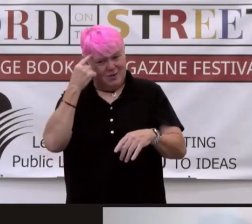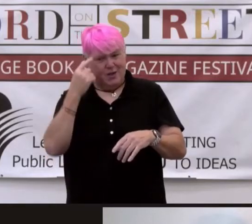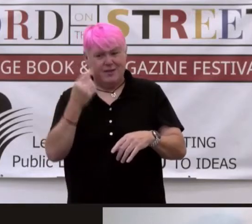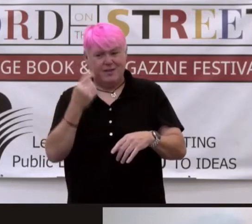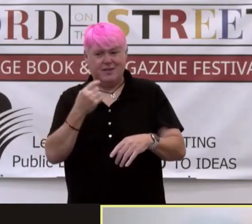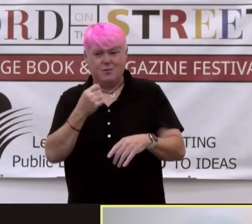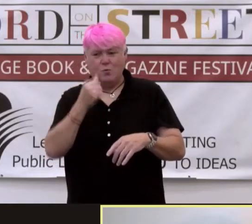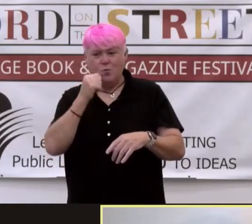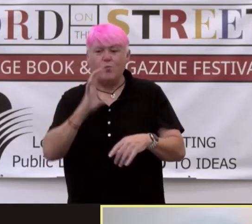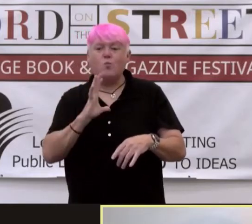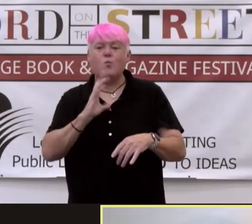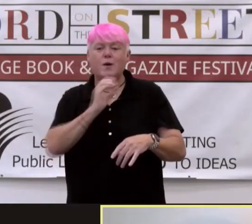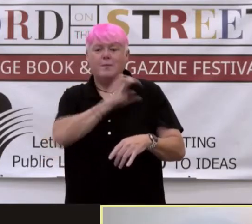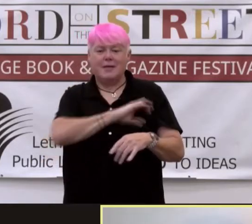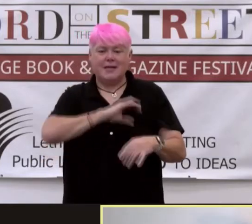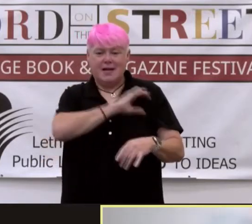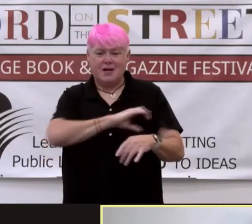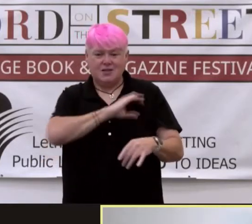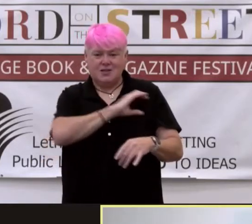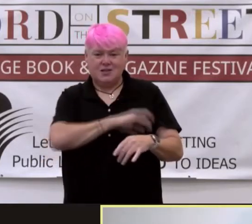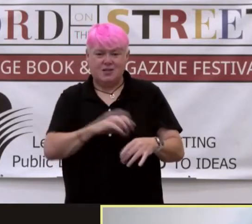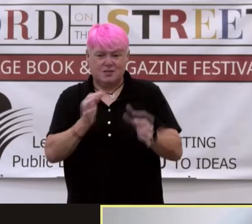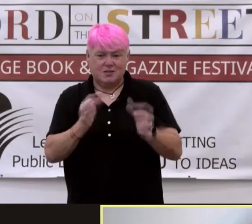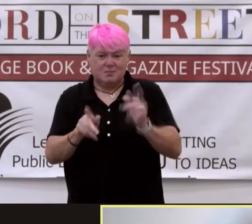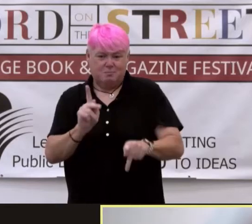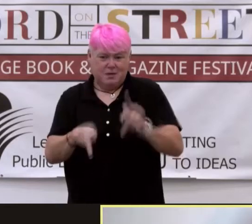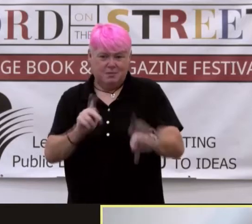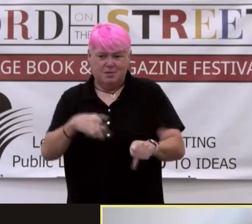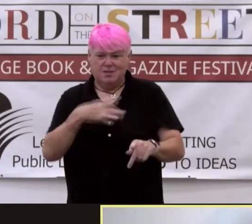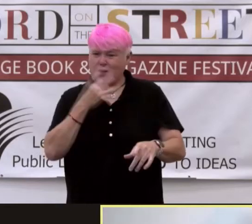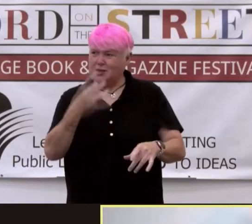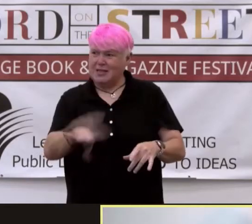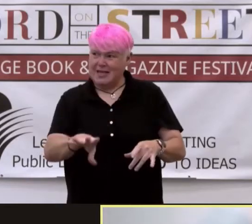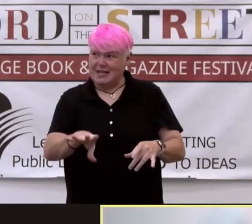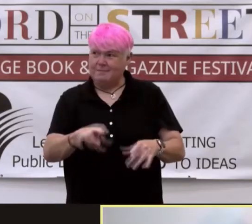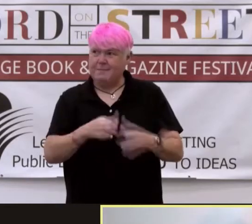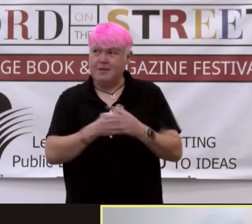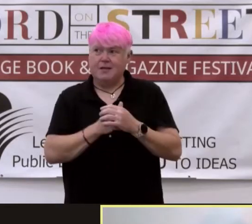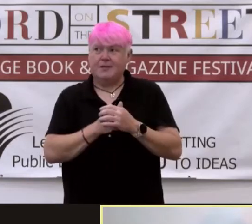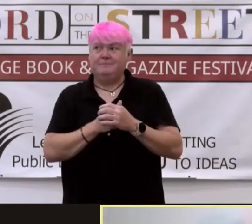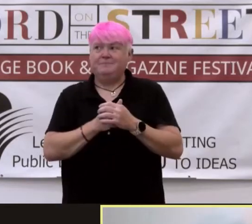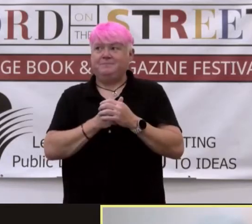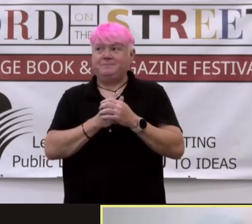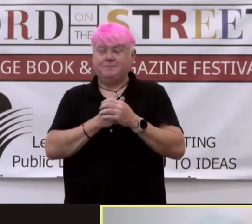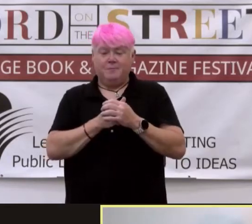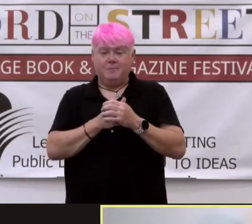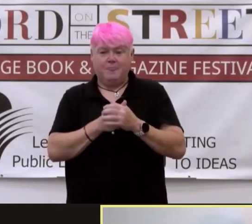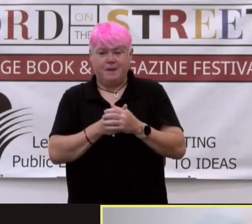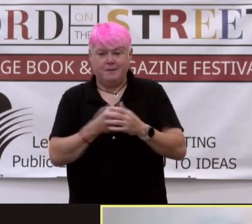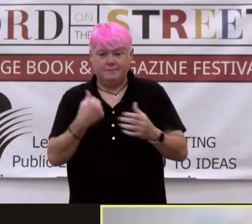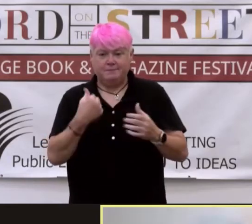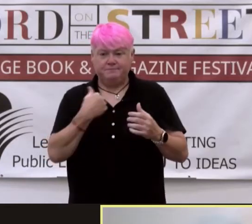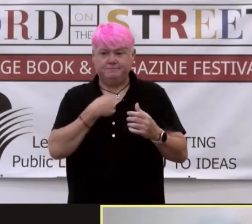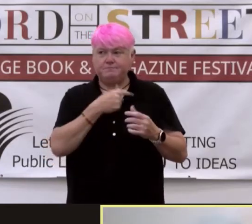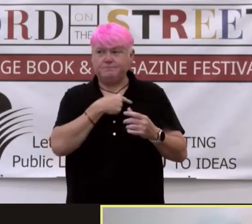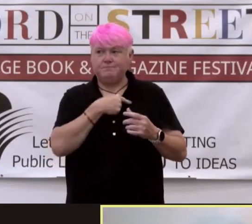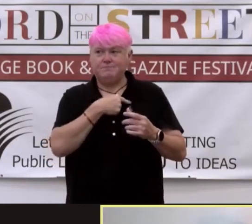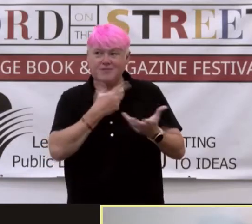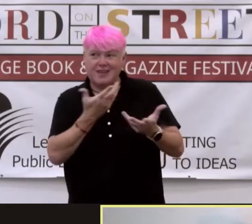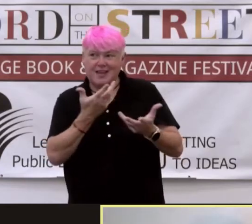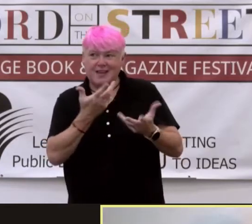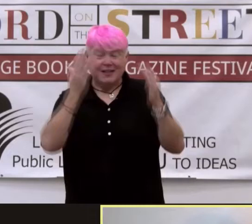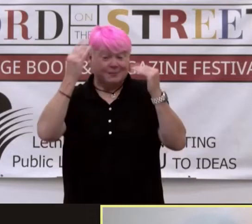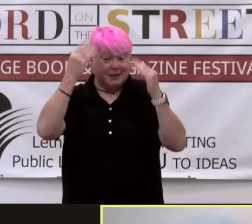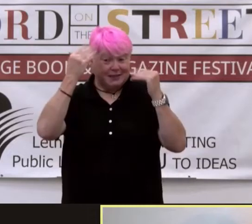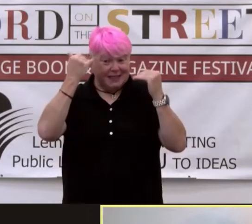The patriarchy. Like, truly, I think we have a certain set of